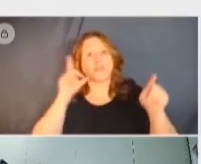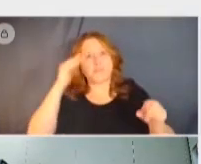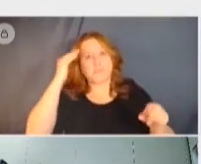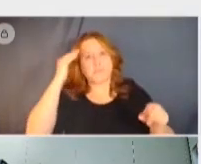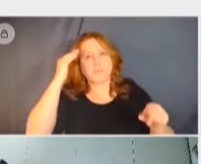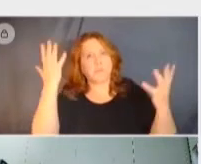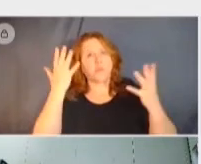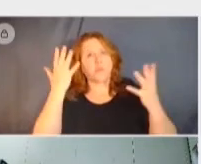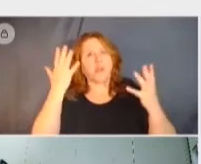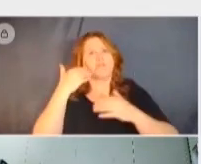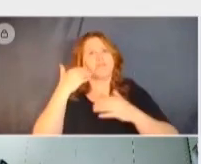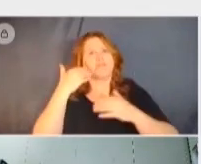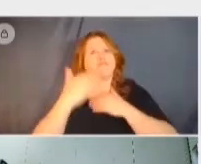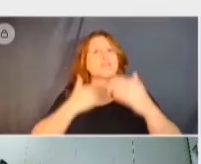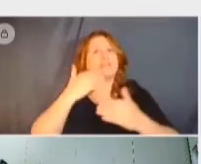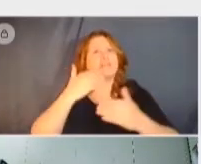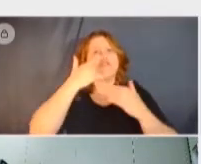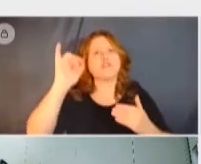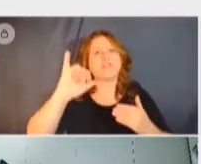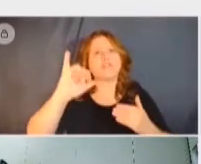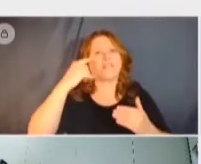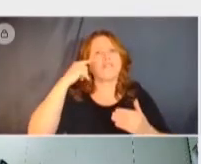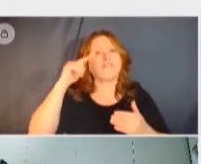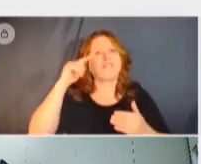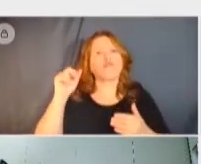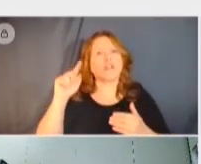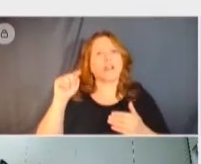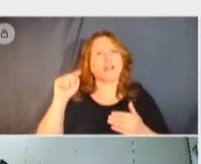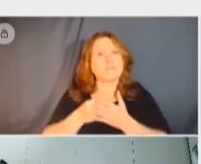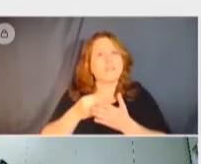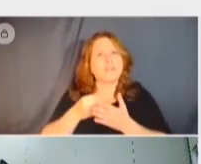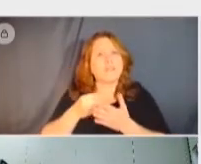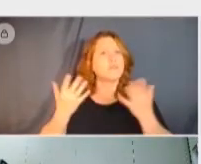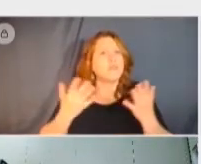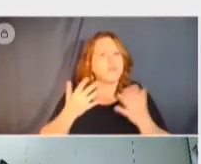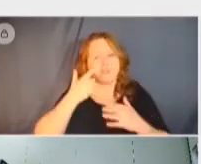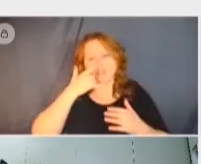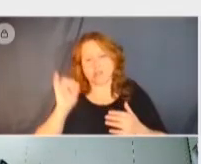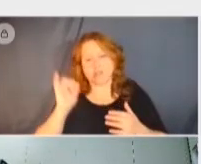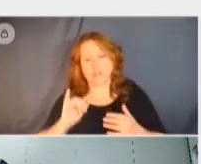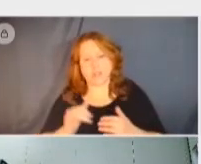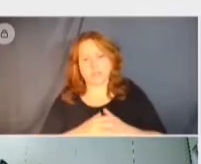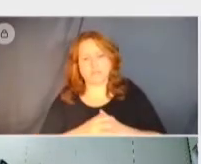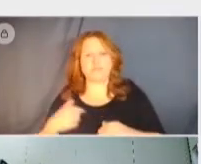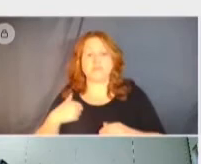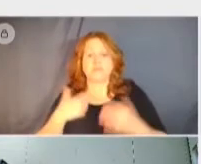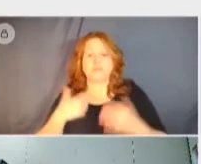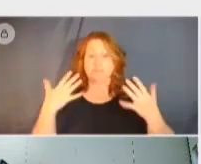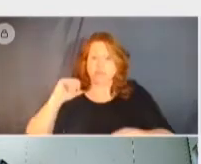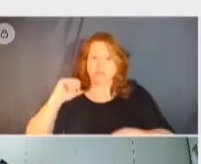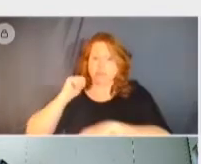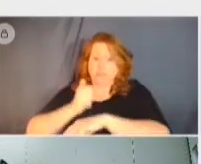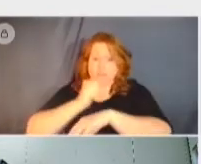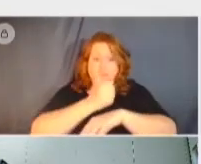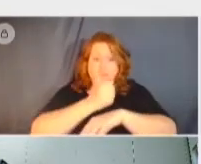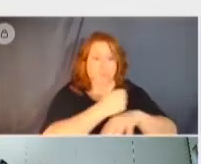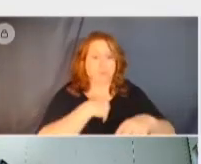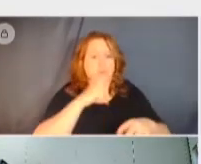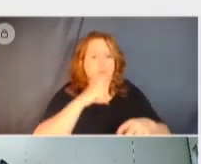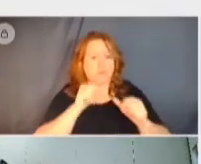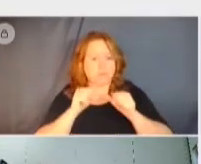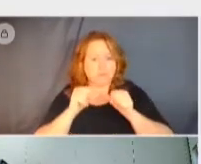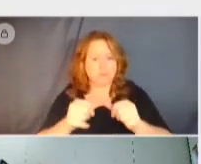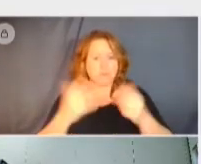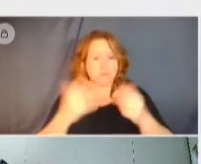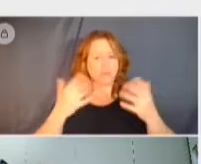And, what we will, once we've established that, obviously, we will continue, as we've always done with the counties, is to package